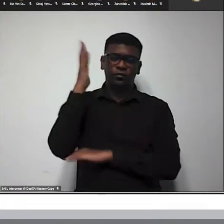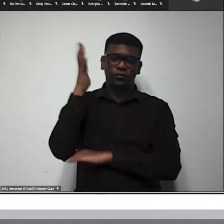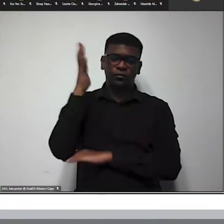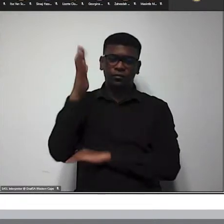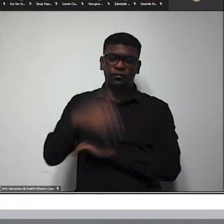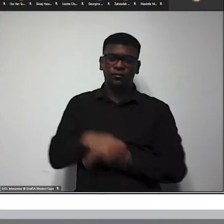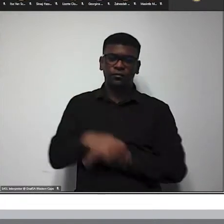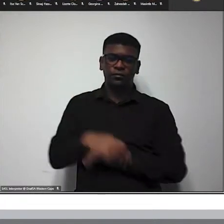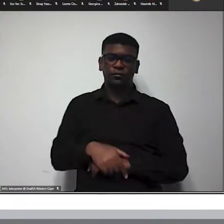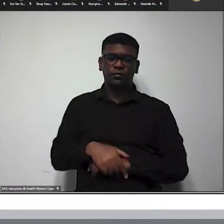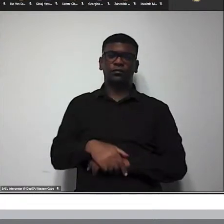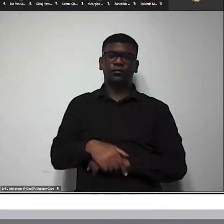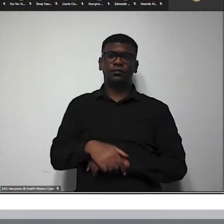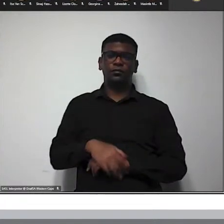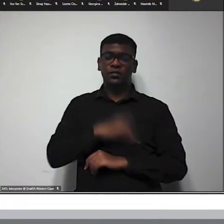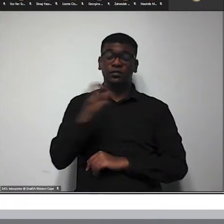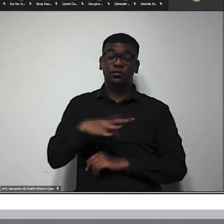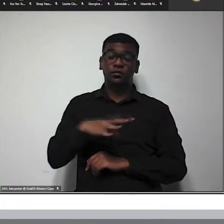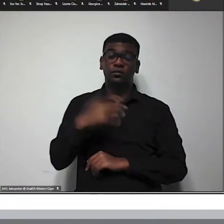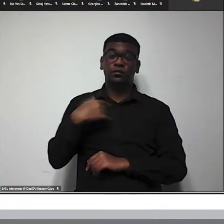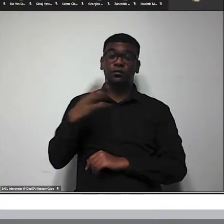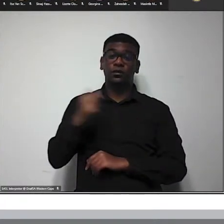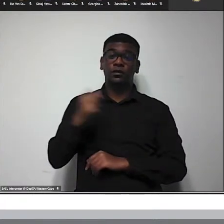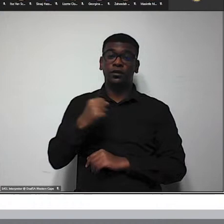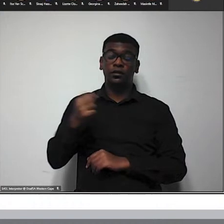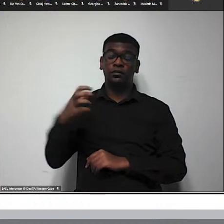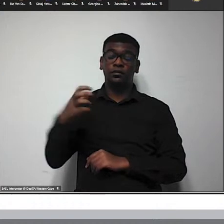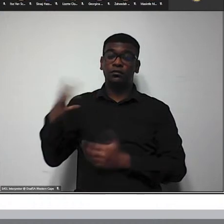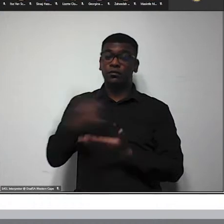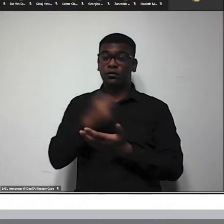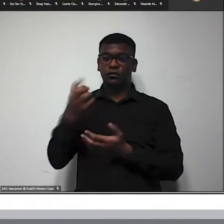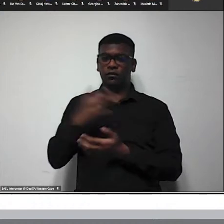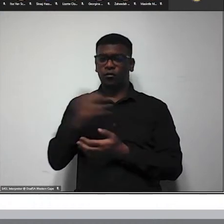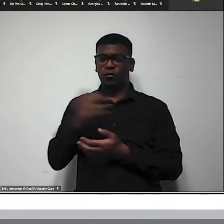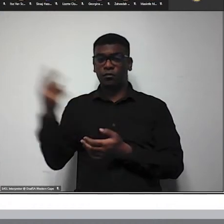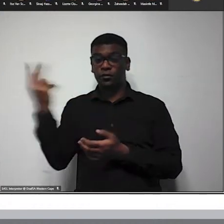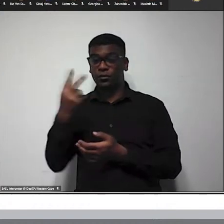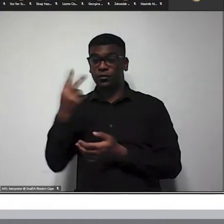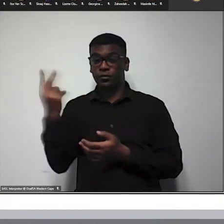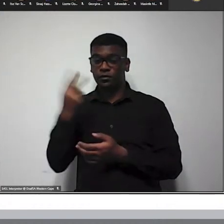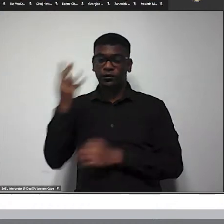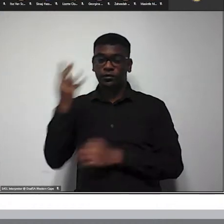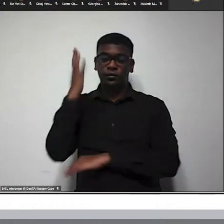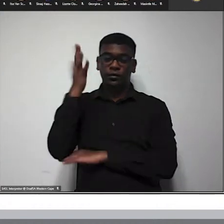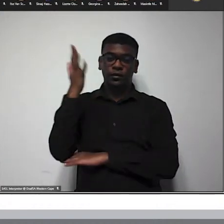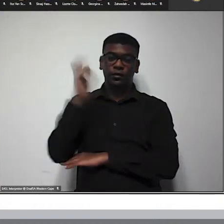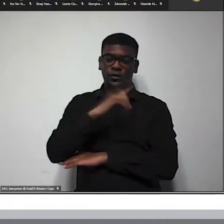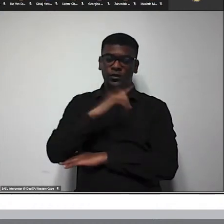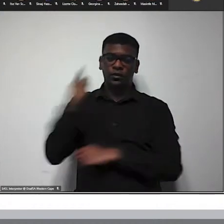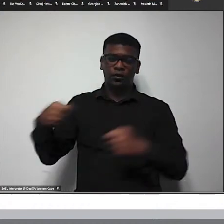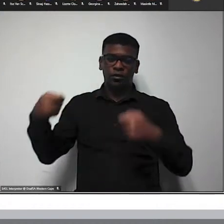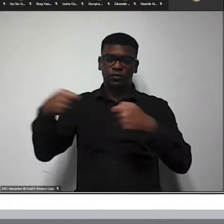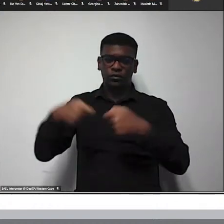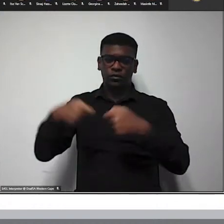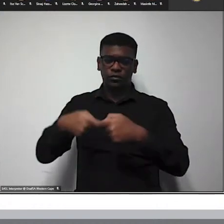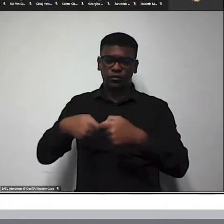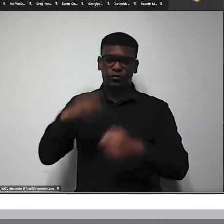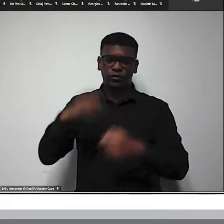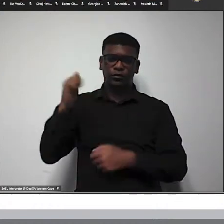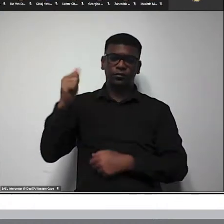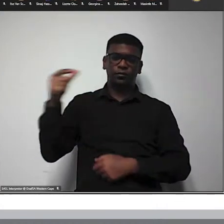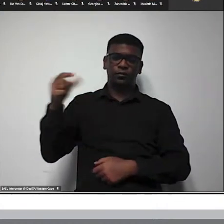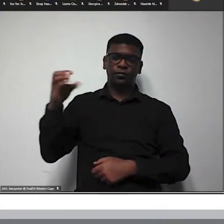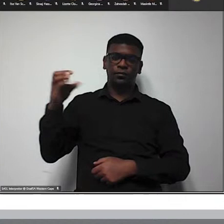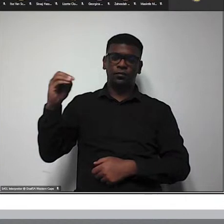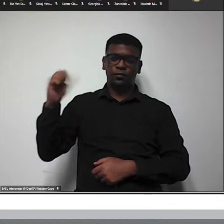can take out from both presentation, it's the contribution that AGOA plays within the